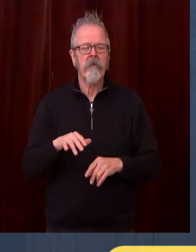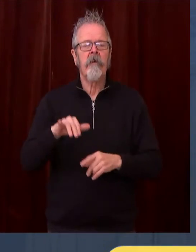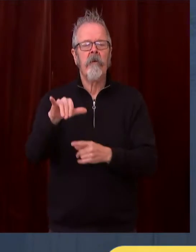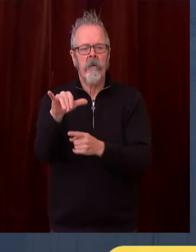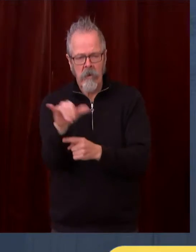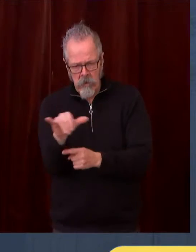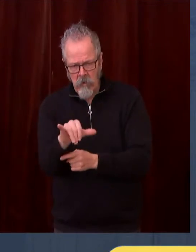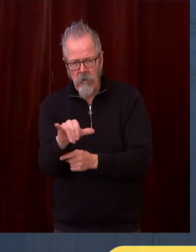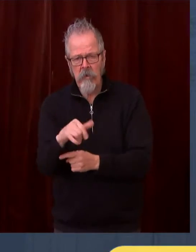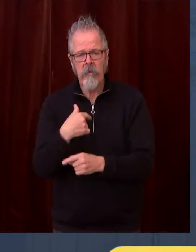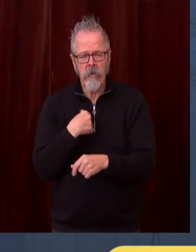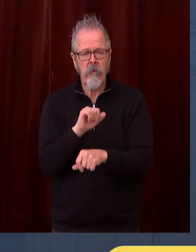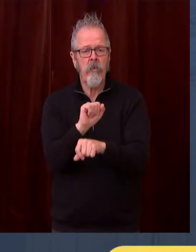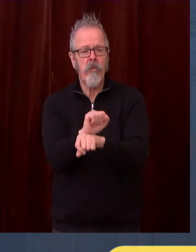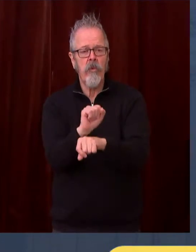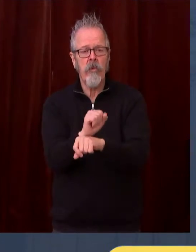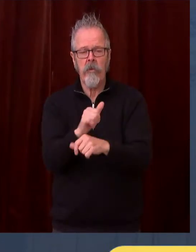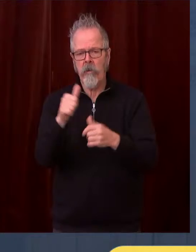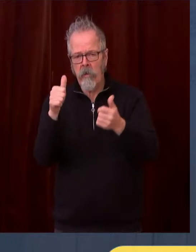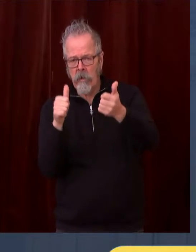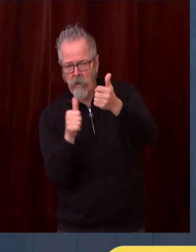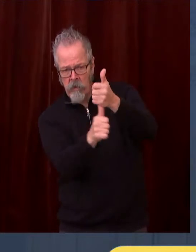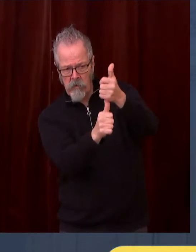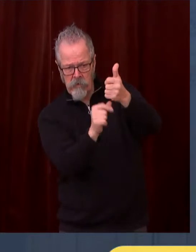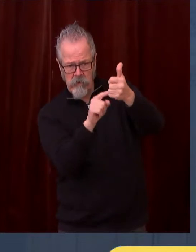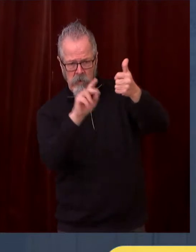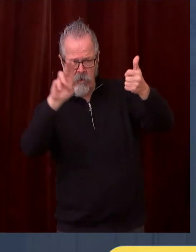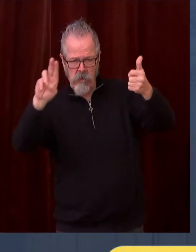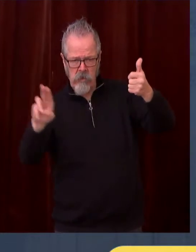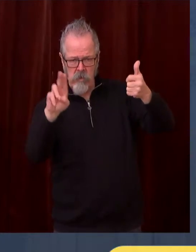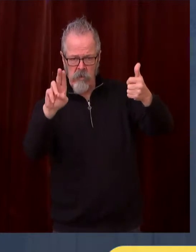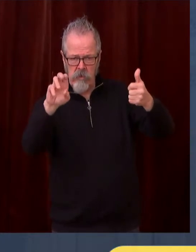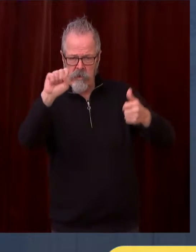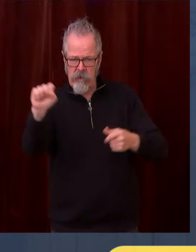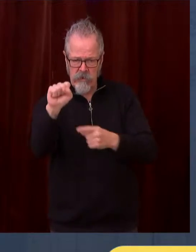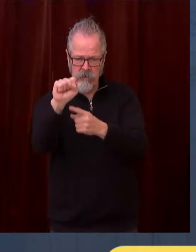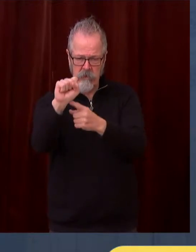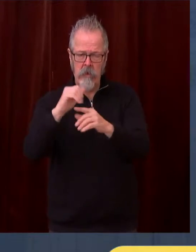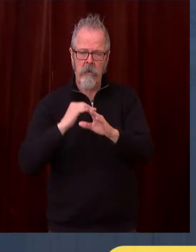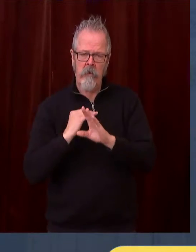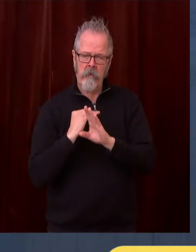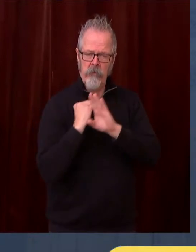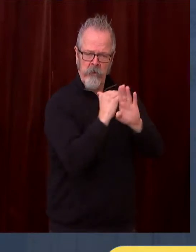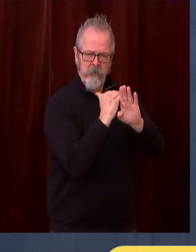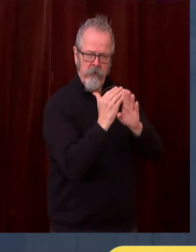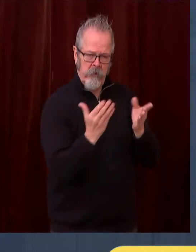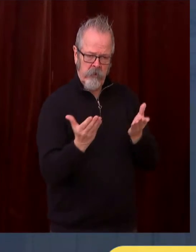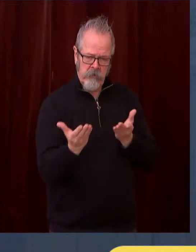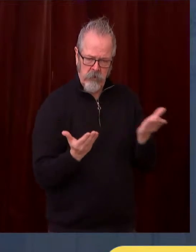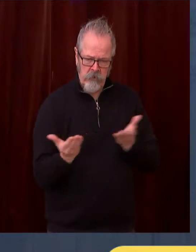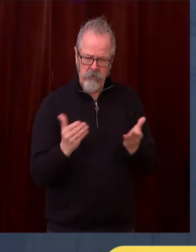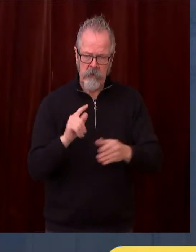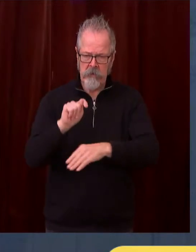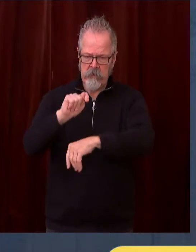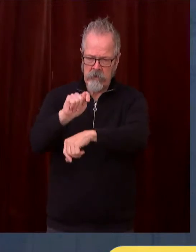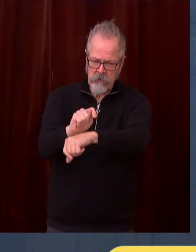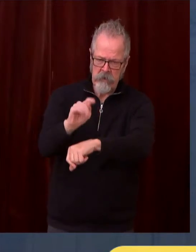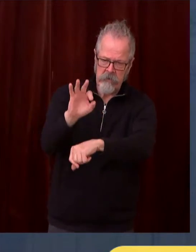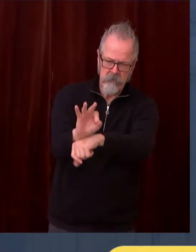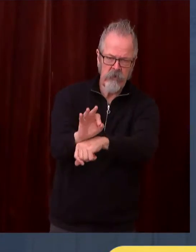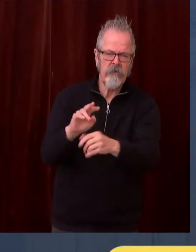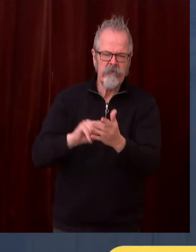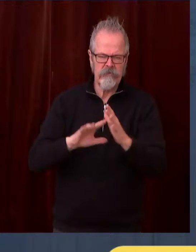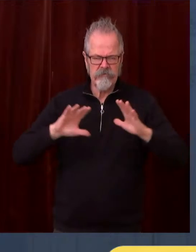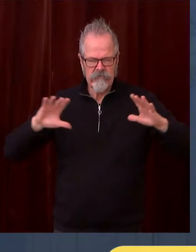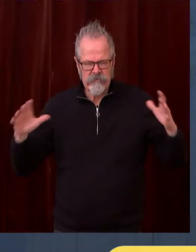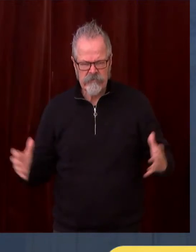Preventive Services Task Force. In short, it's background in looking at studies, determining whether or not they're well done, and determining whether